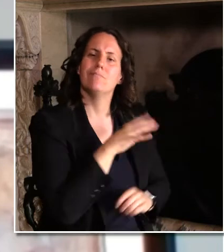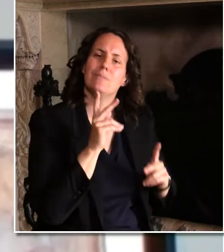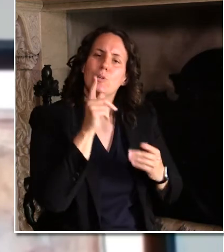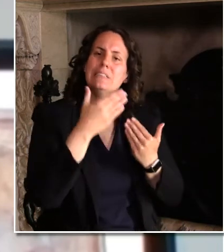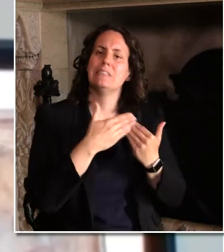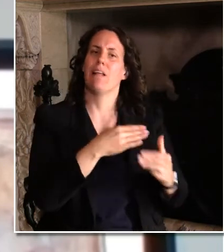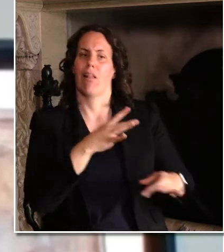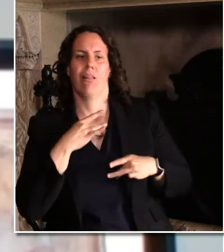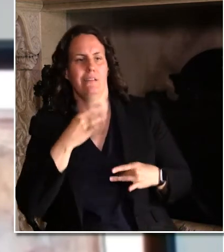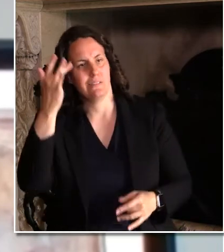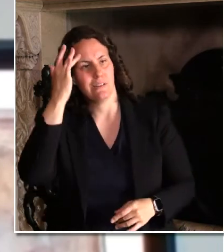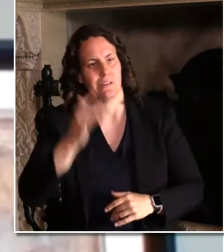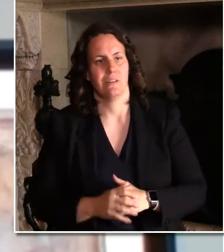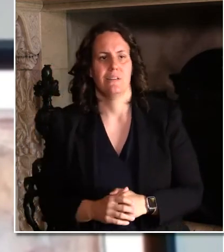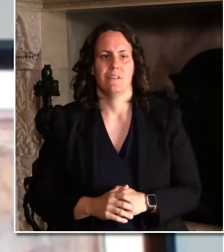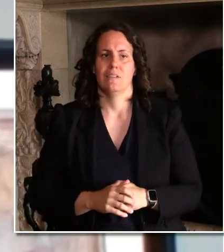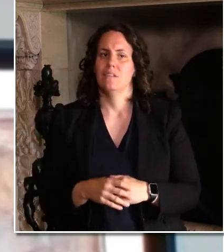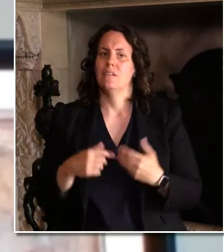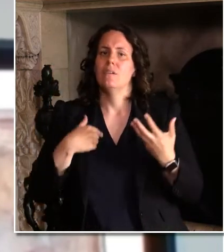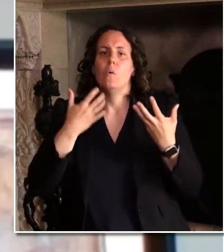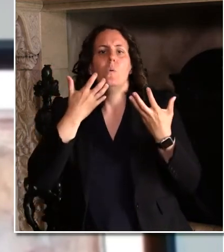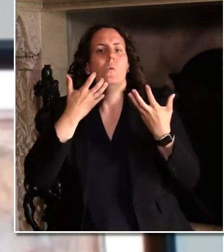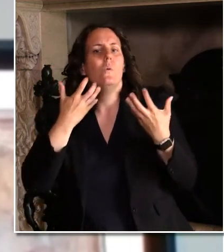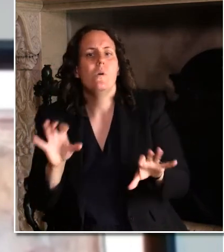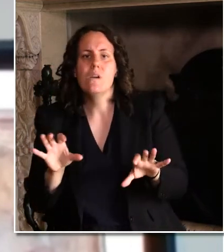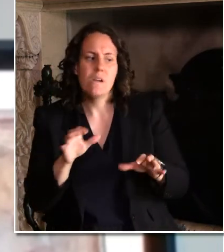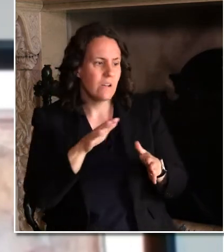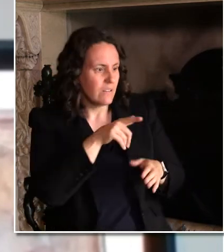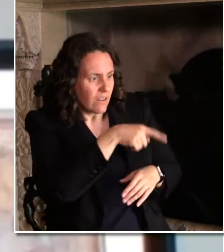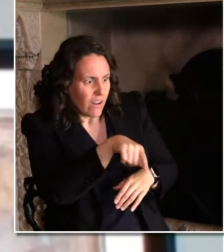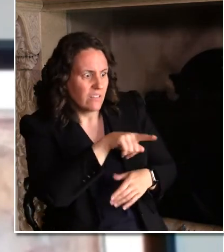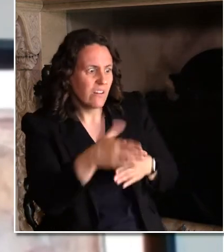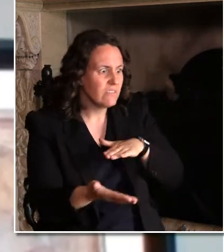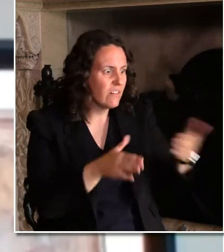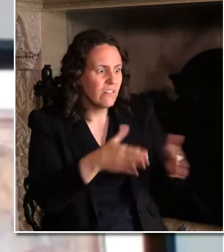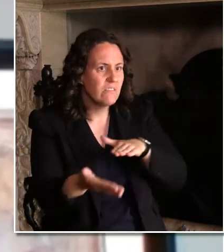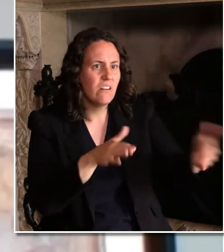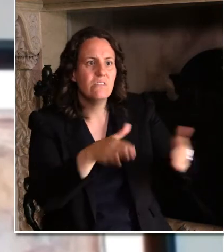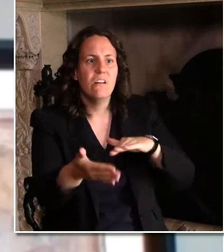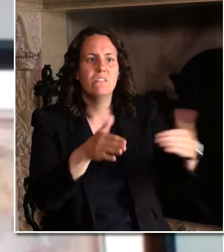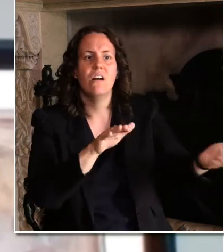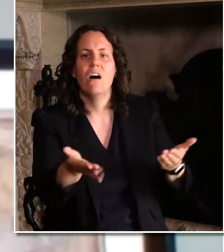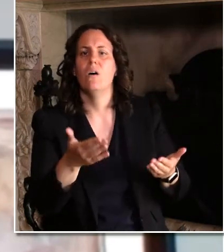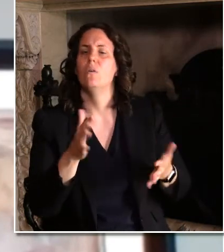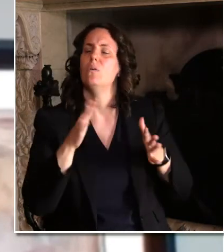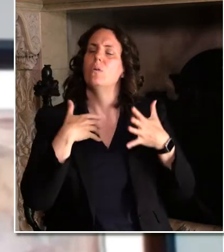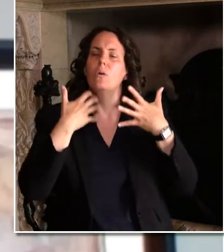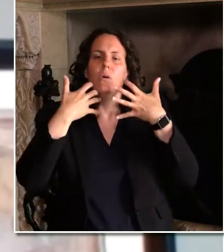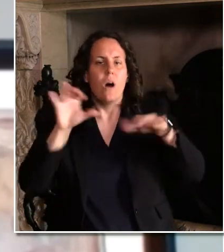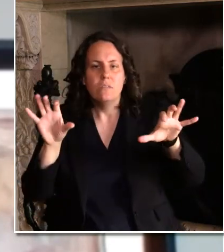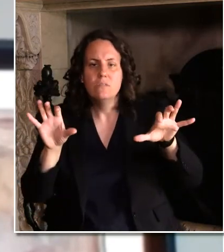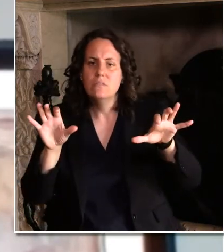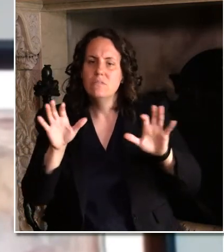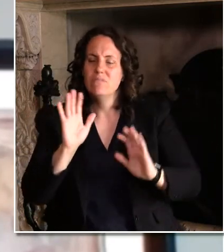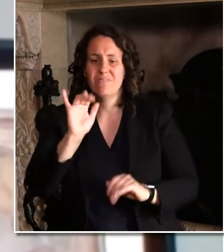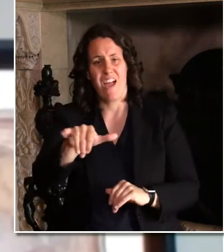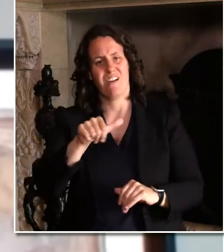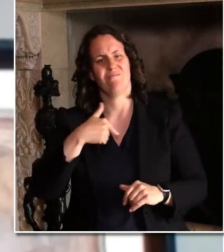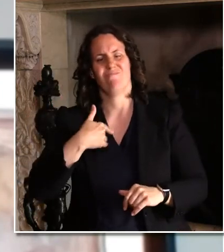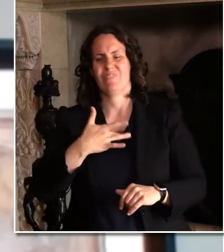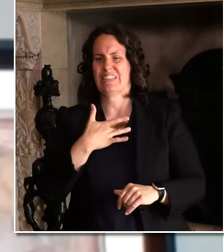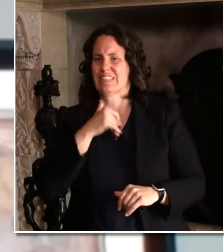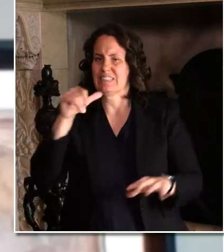life in our facilities become an expected or acceptable outcome. Each person impacted by this virus has a